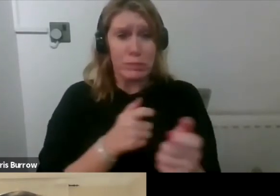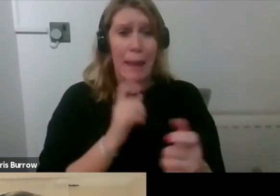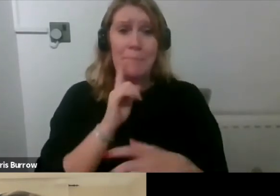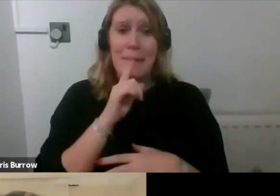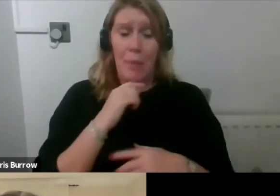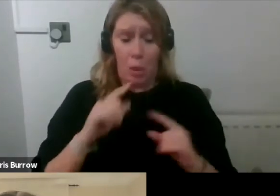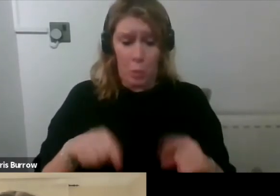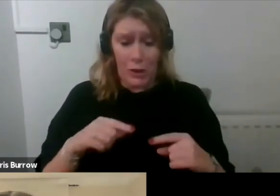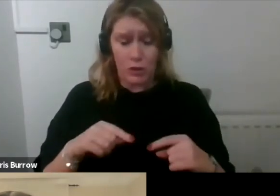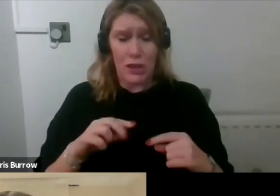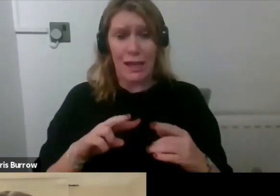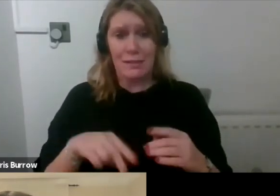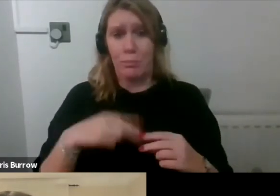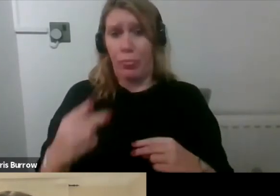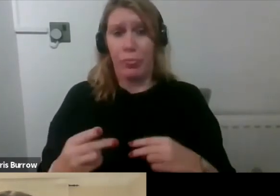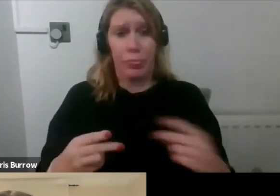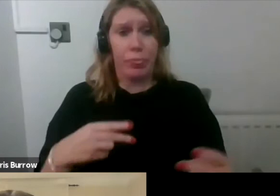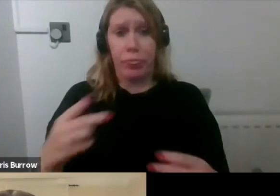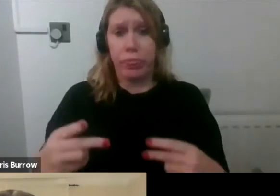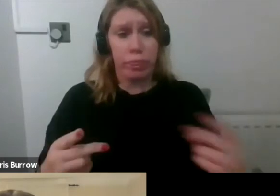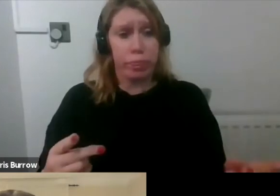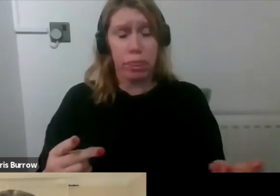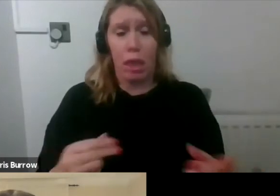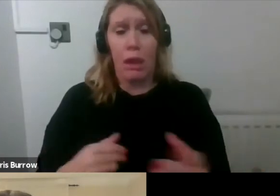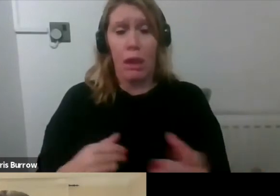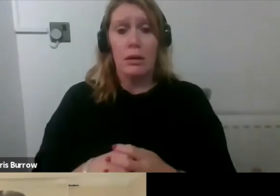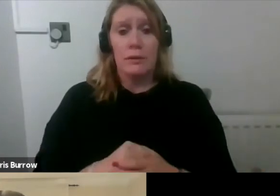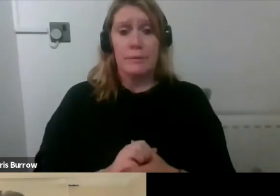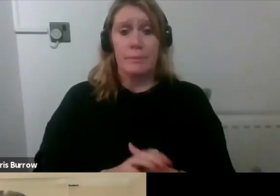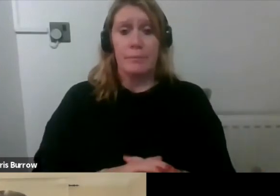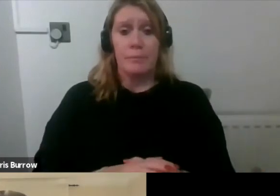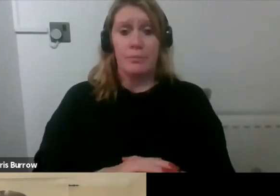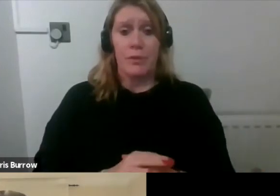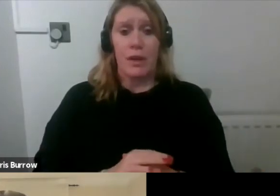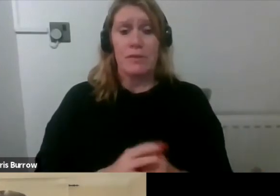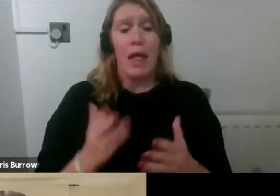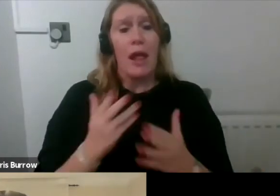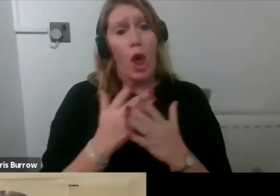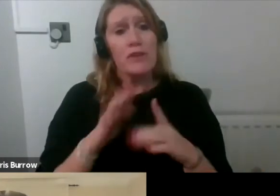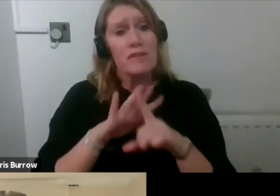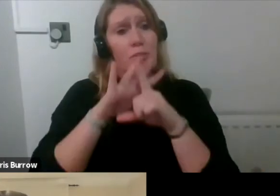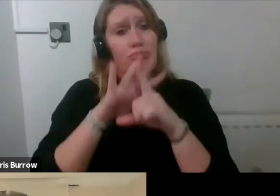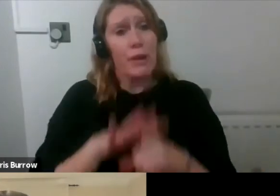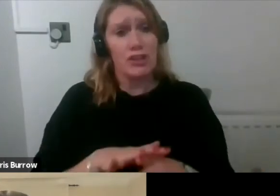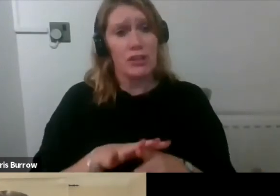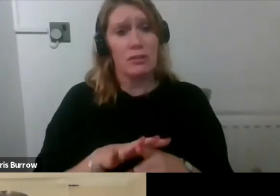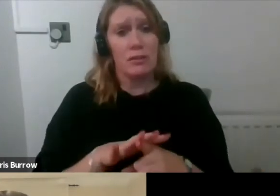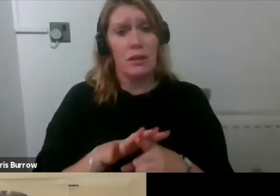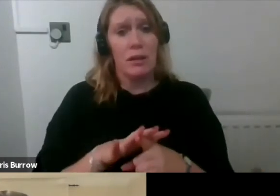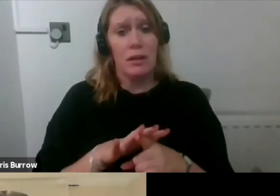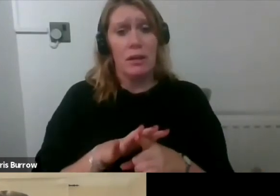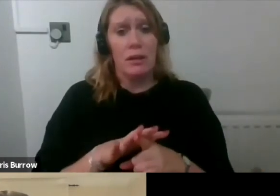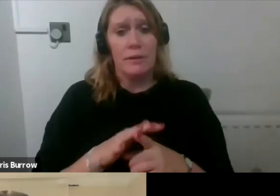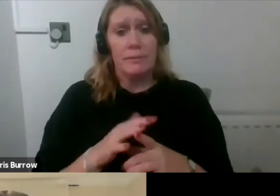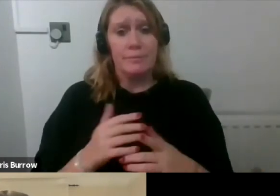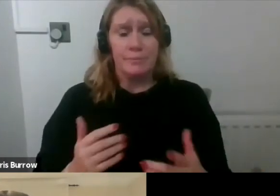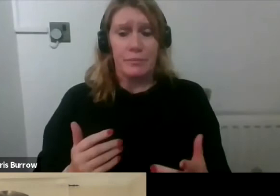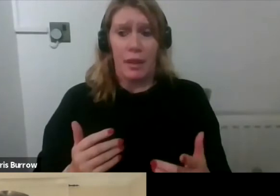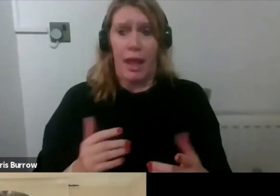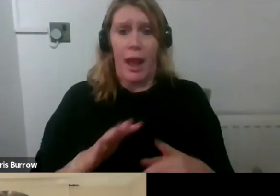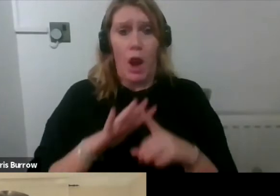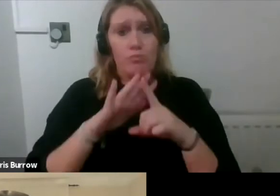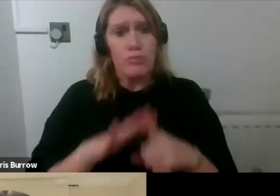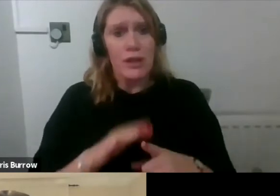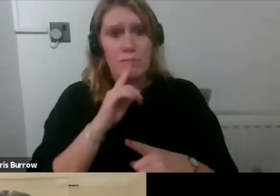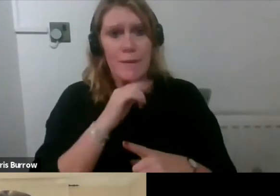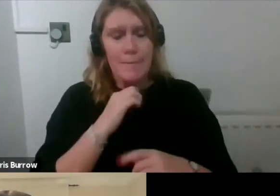etc. So yeah, there's a lot of oppression there, and oppressed people have a history of fighting back.